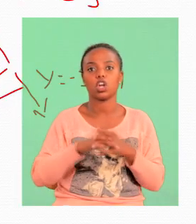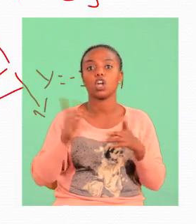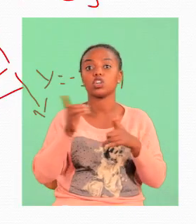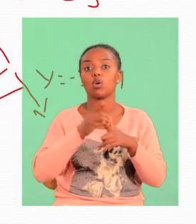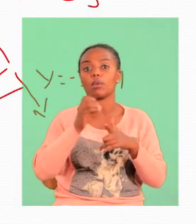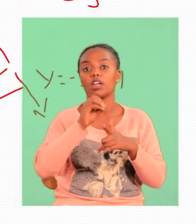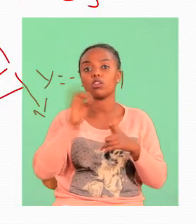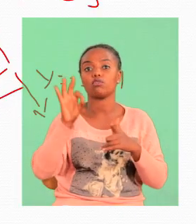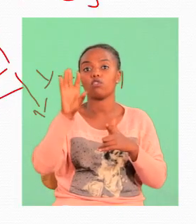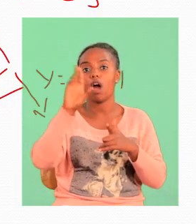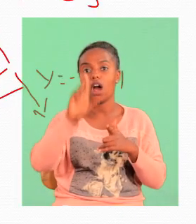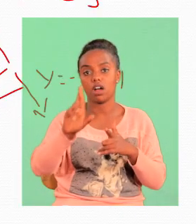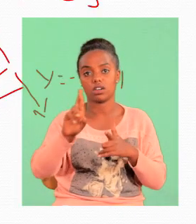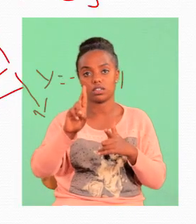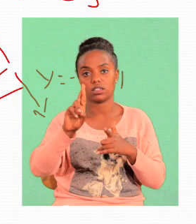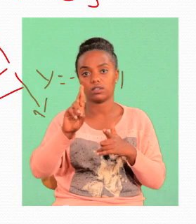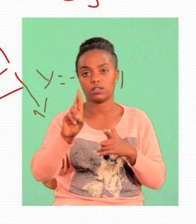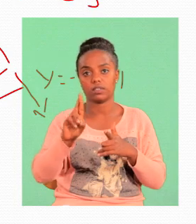of R